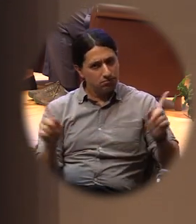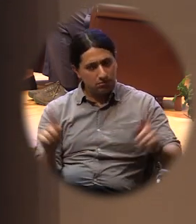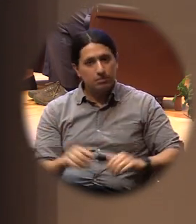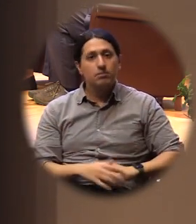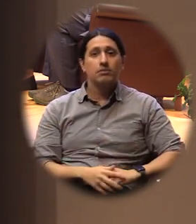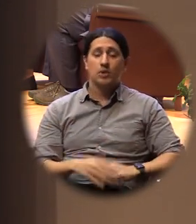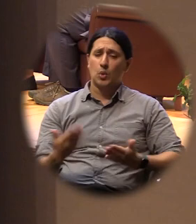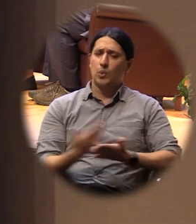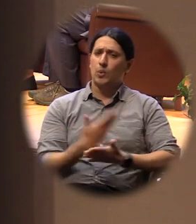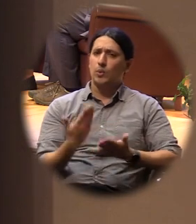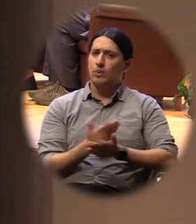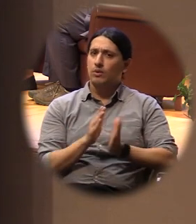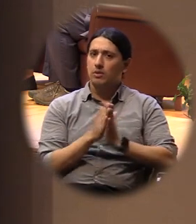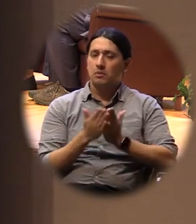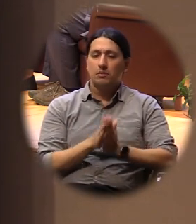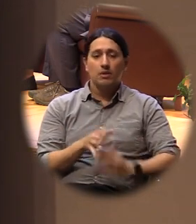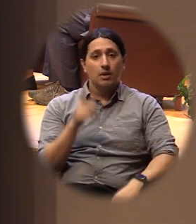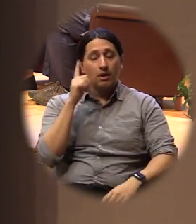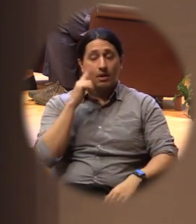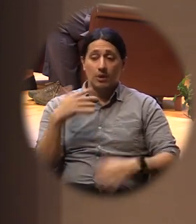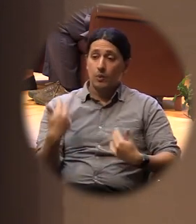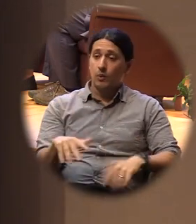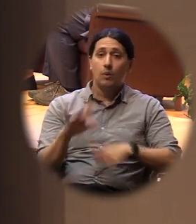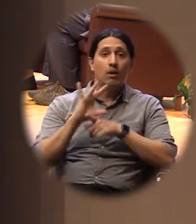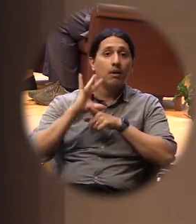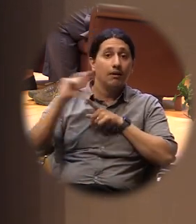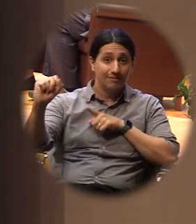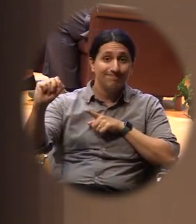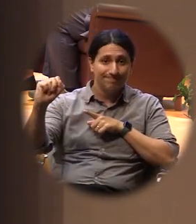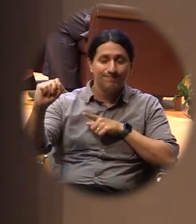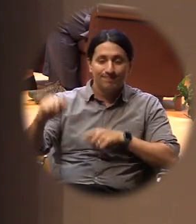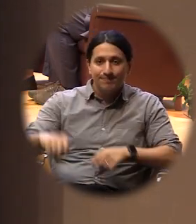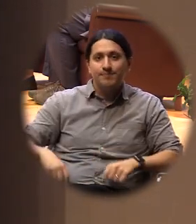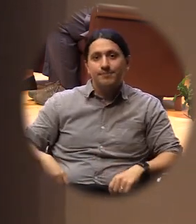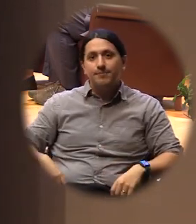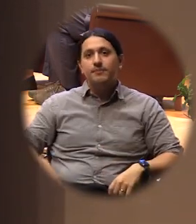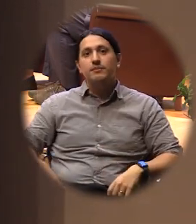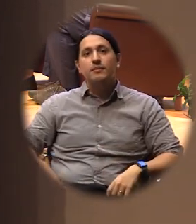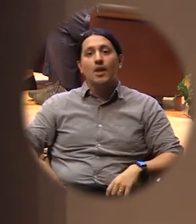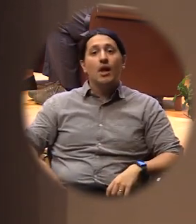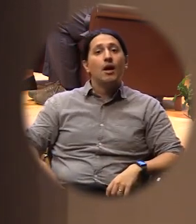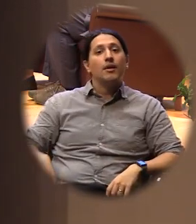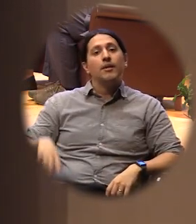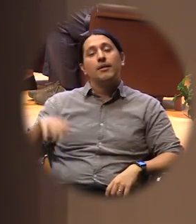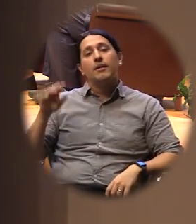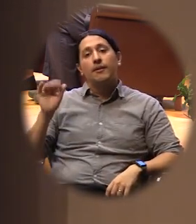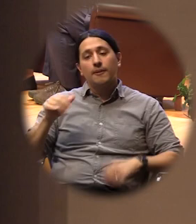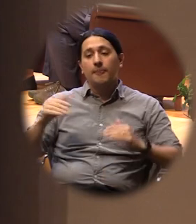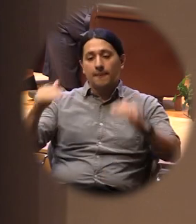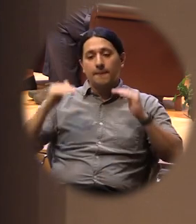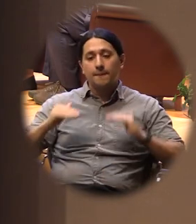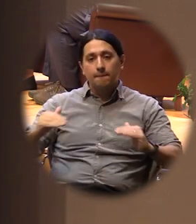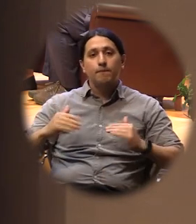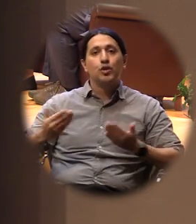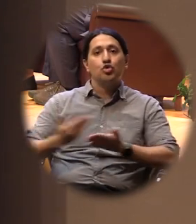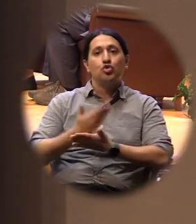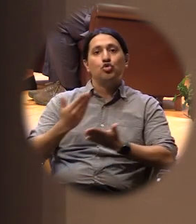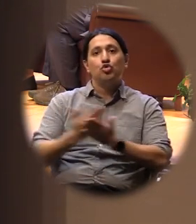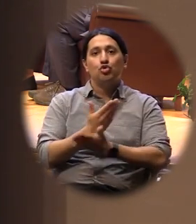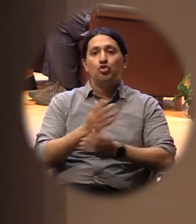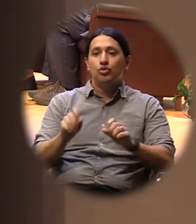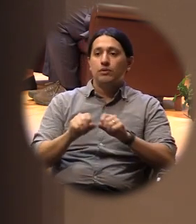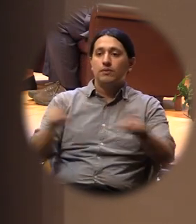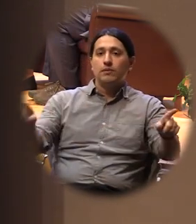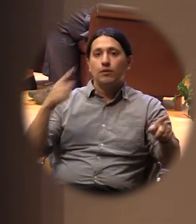it's a brand new book, and it's very exciting, I think, scholarship. And then there's a whole new series of journals that are